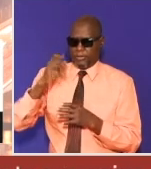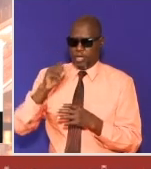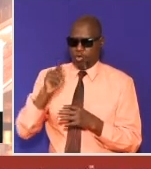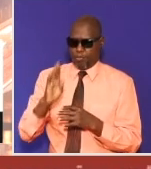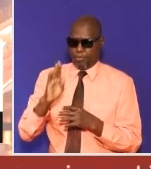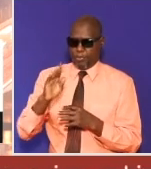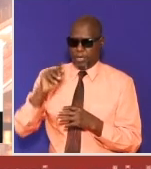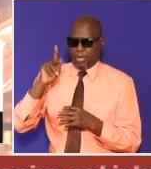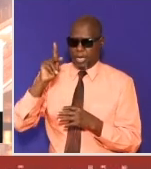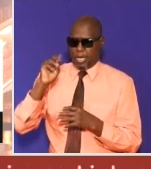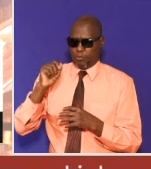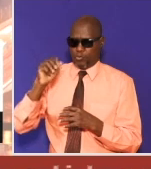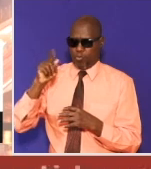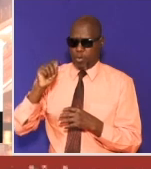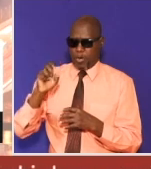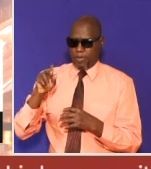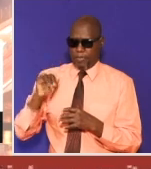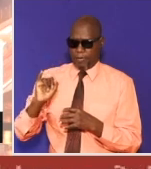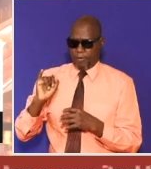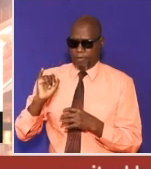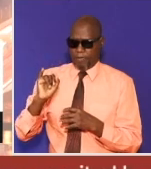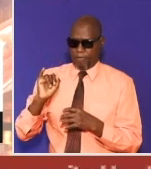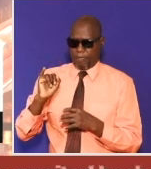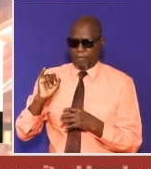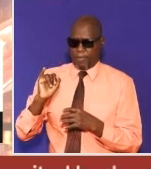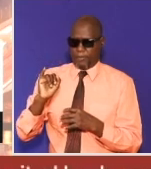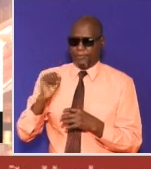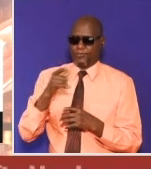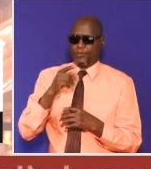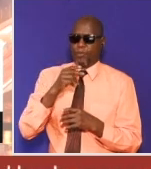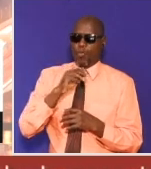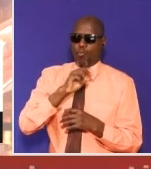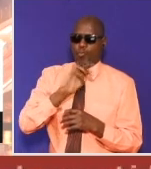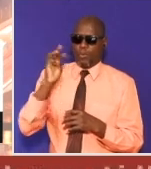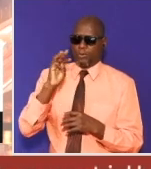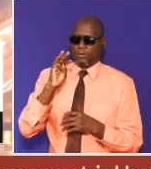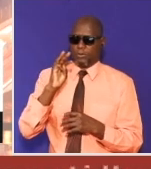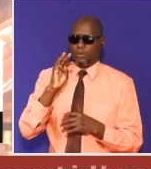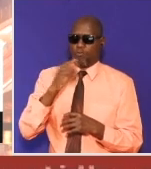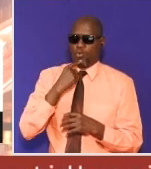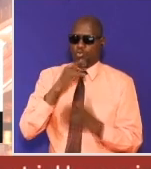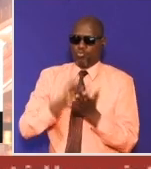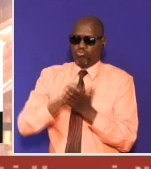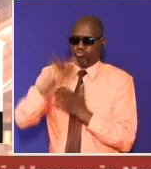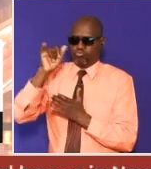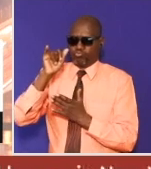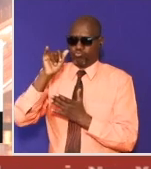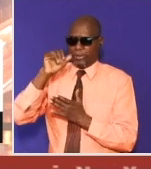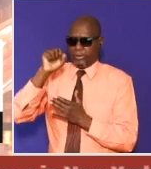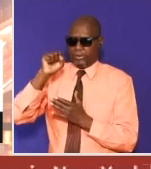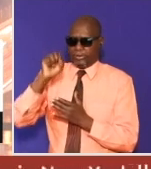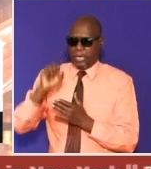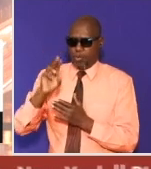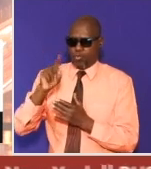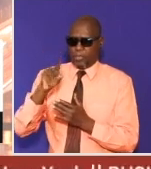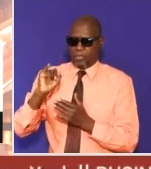who hails from Murkwijit village in West Pokot County, traveled to work in Saudi Arabia, where she got a job as a